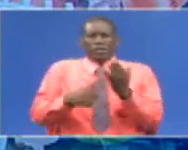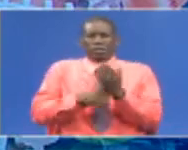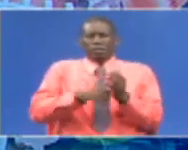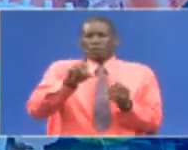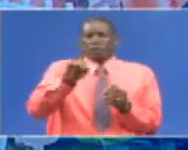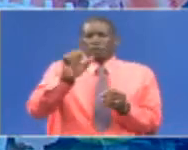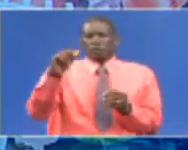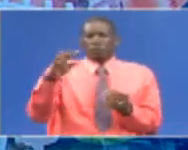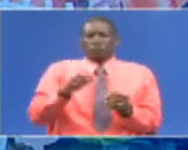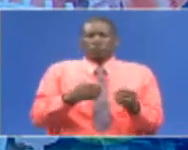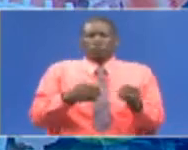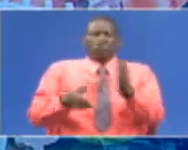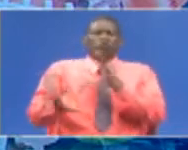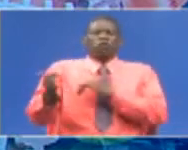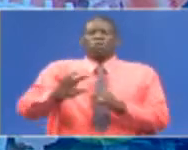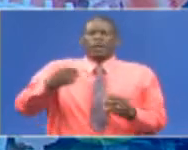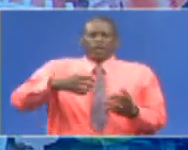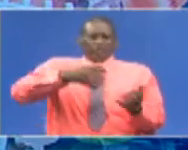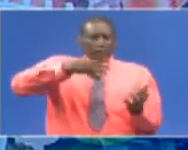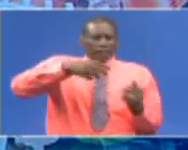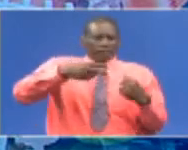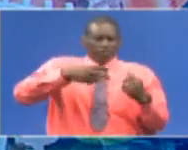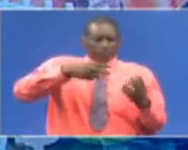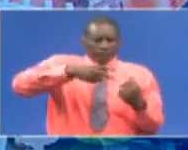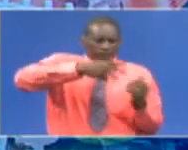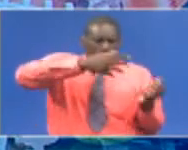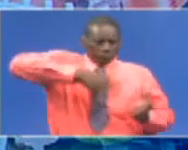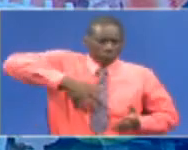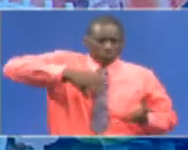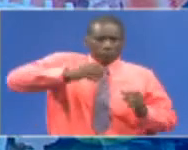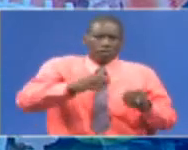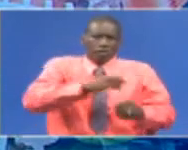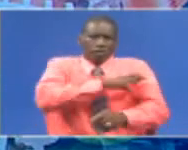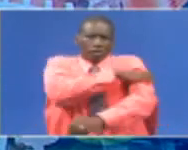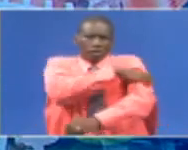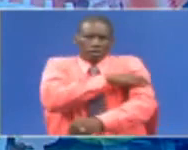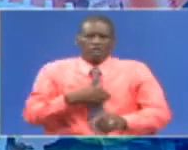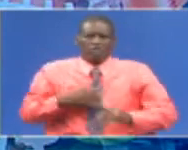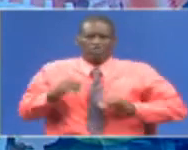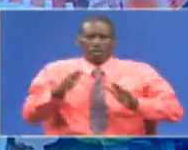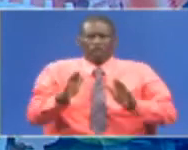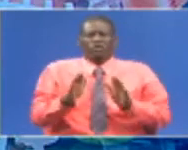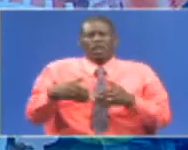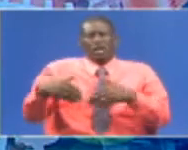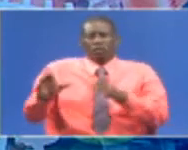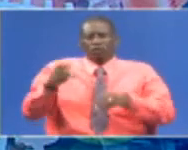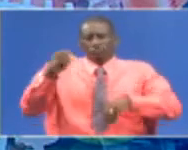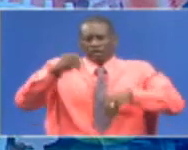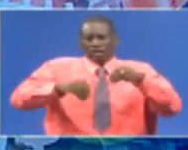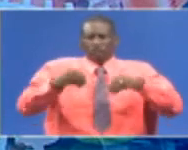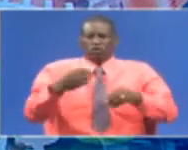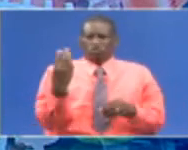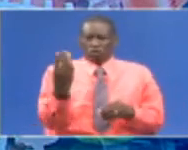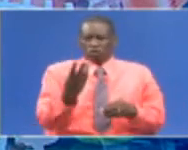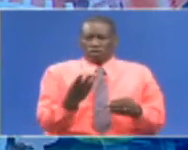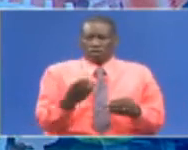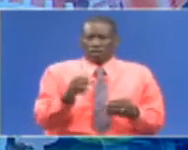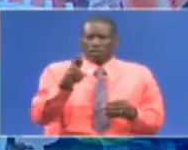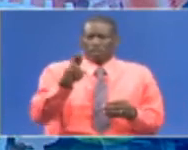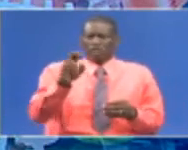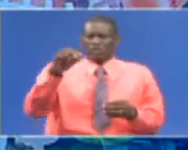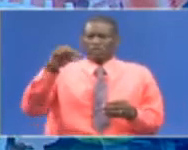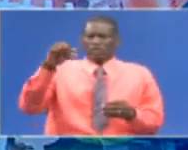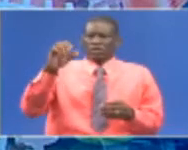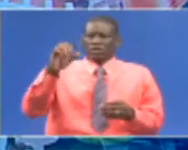Former Kenya Sevens captain Humphrey Kayange has been elected director in the rescheduled Kenya Rugby Union elections that were held Wednesday at the RFUA grounds in